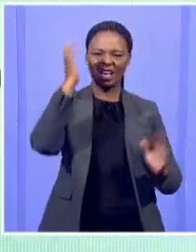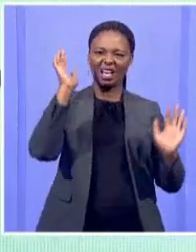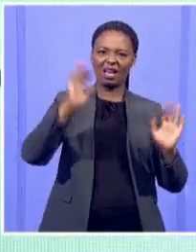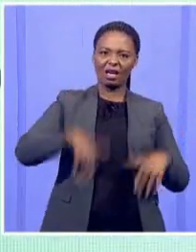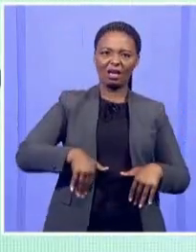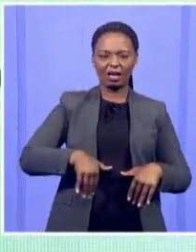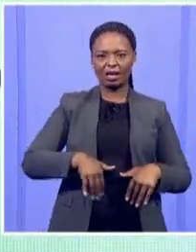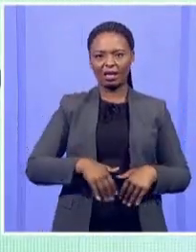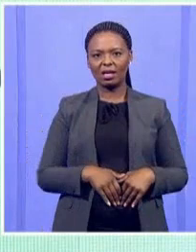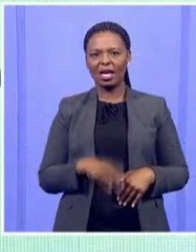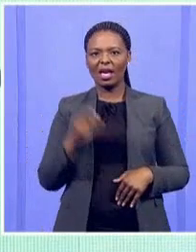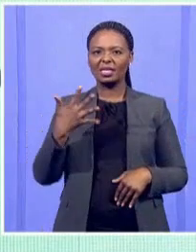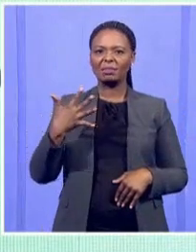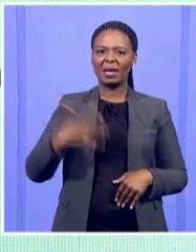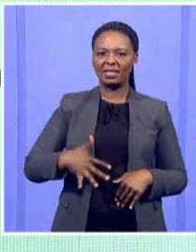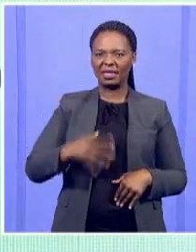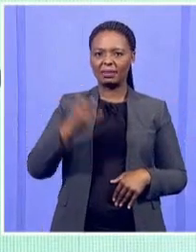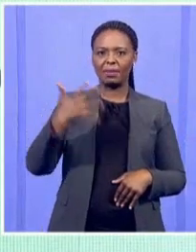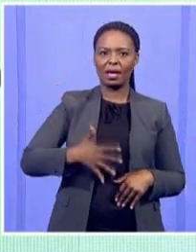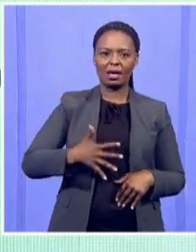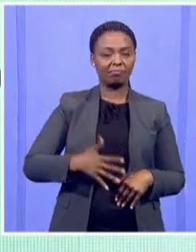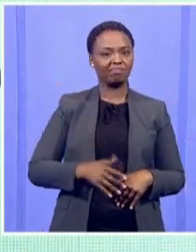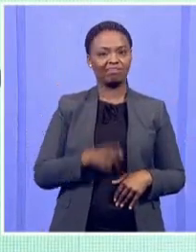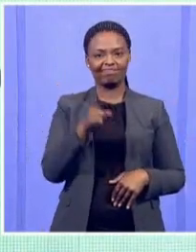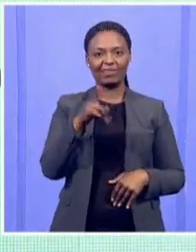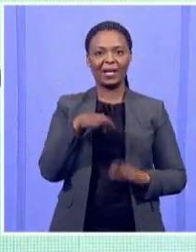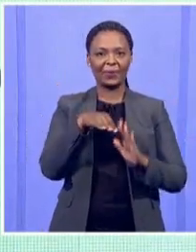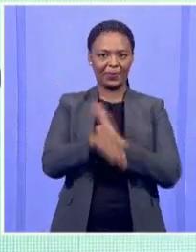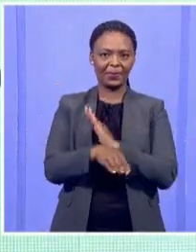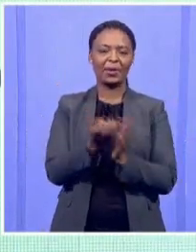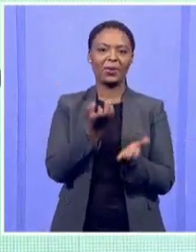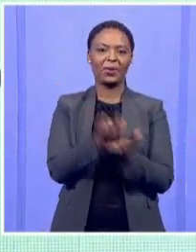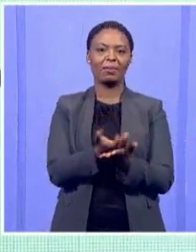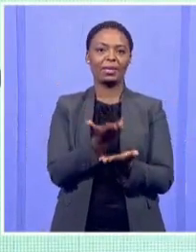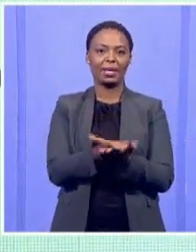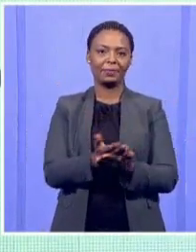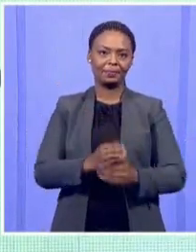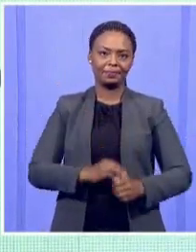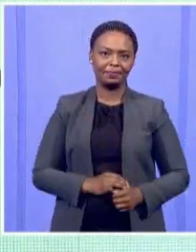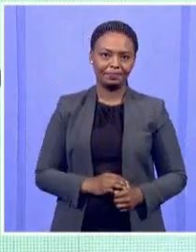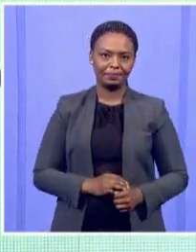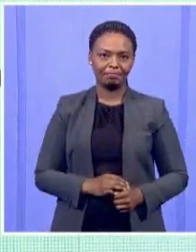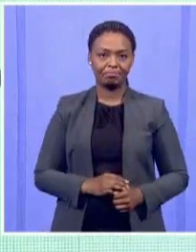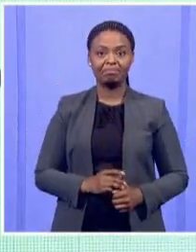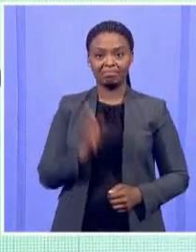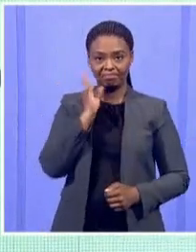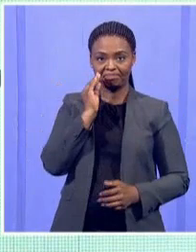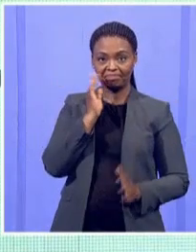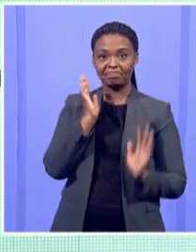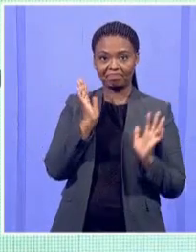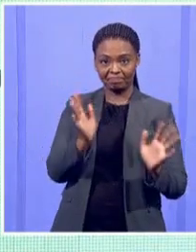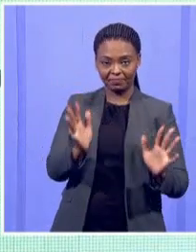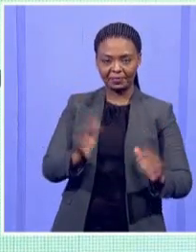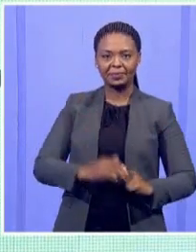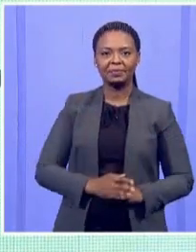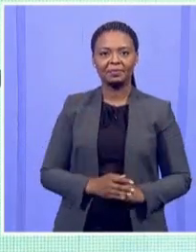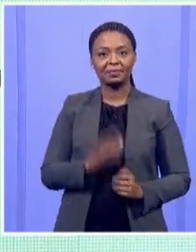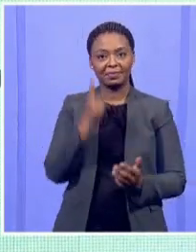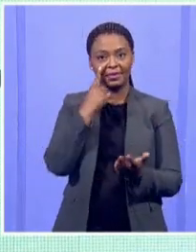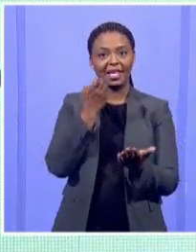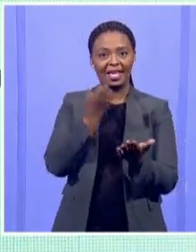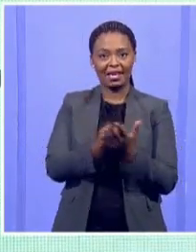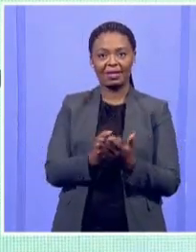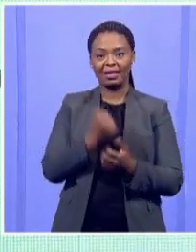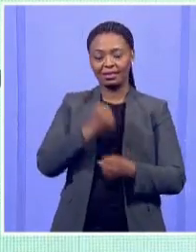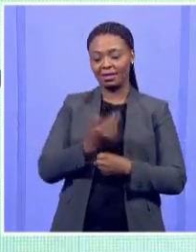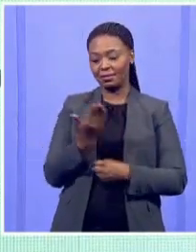an expense, it can bring down your economy, as we have seen. This has become increasingly evident over the last few years